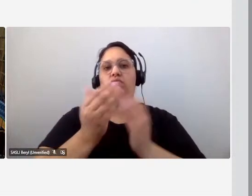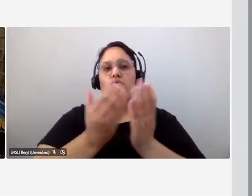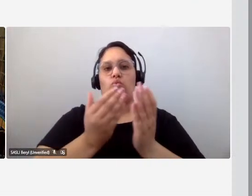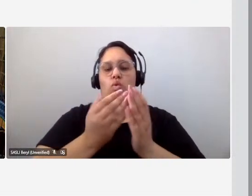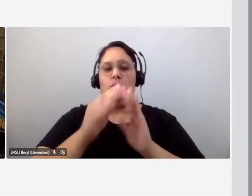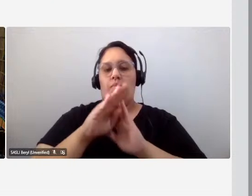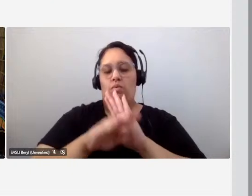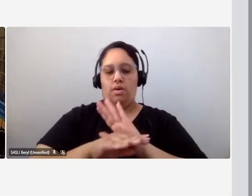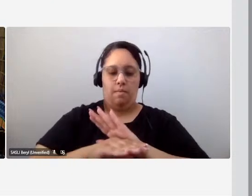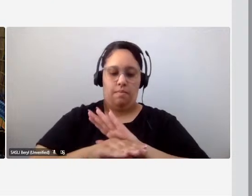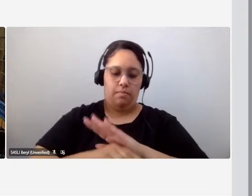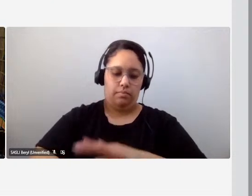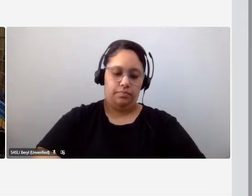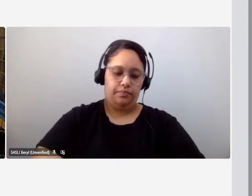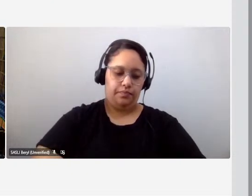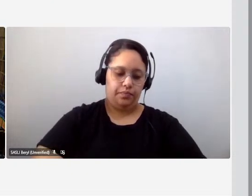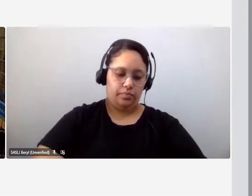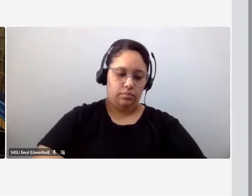program.